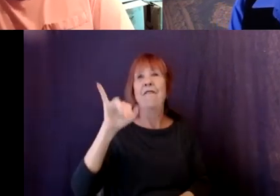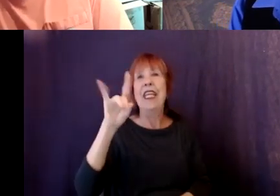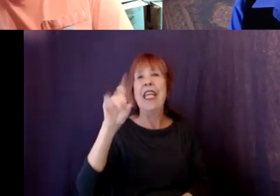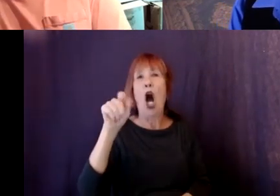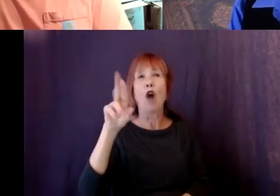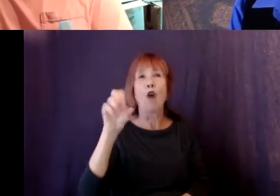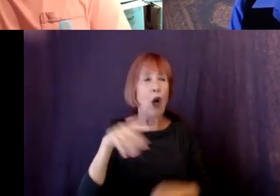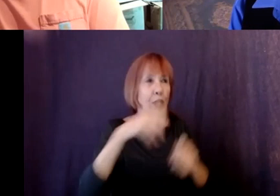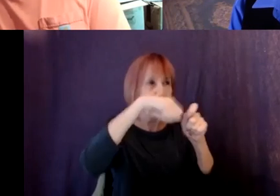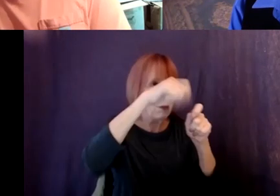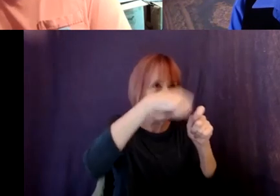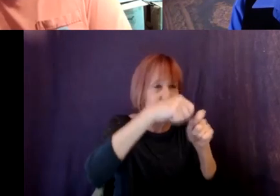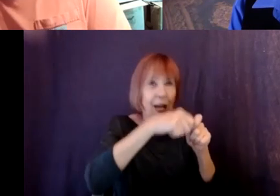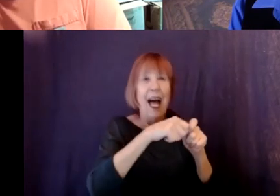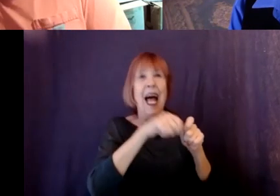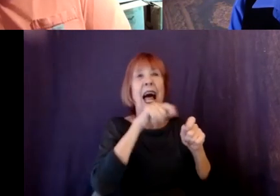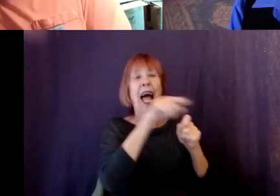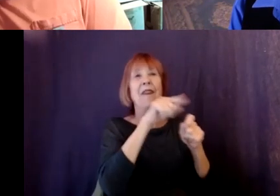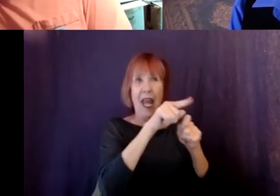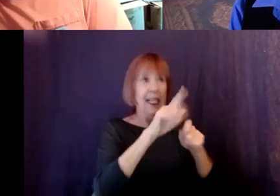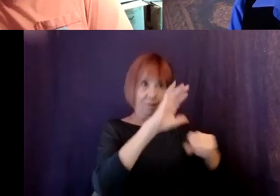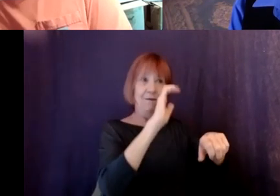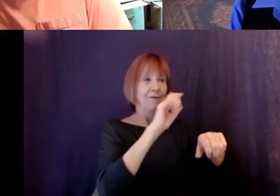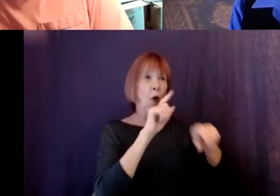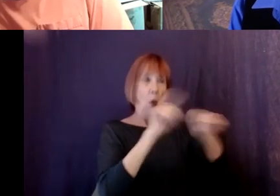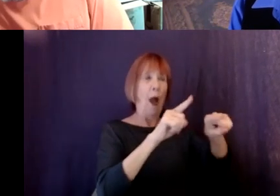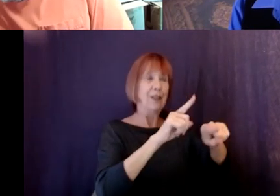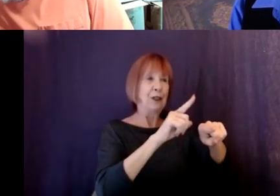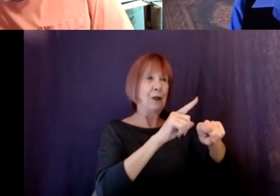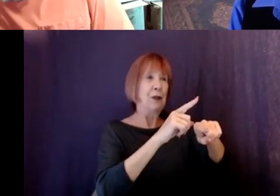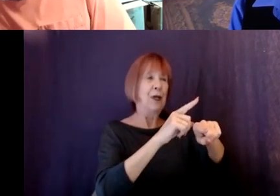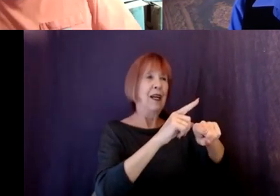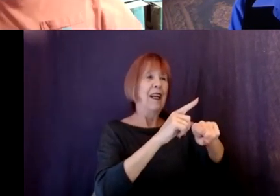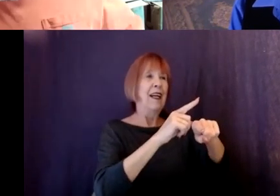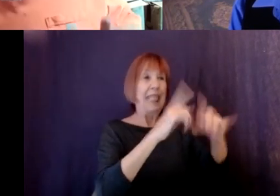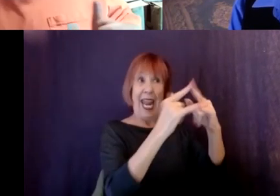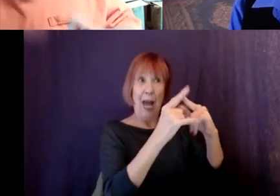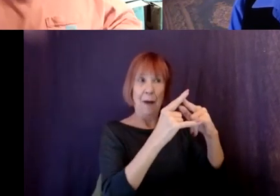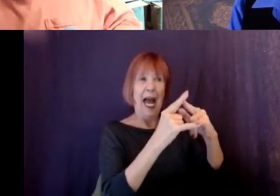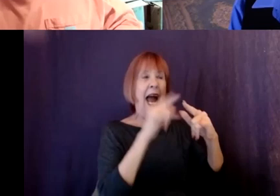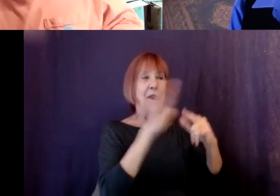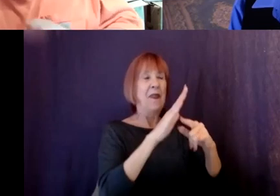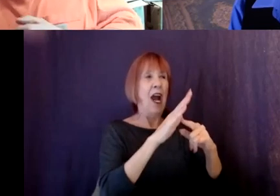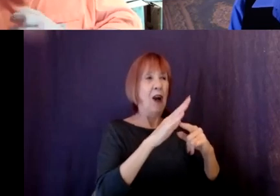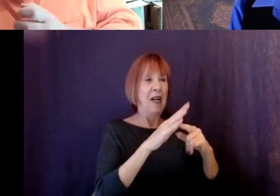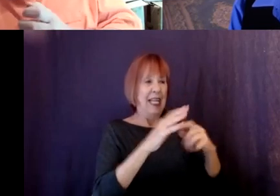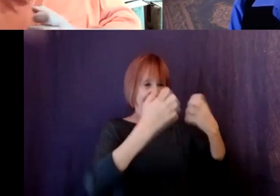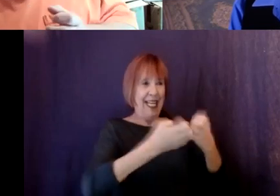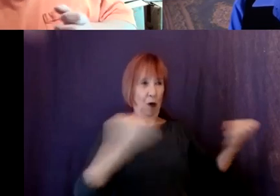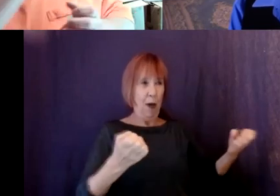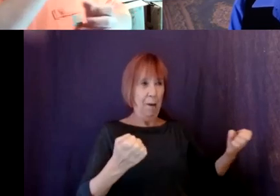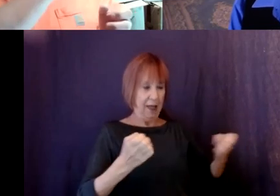the big bulky tape deck, they had strapped it to the handlebars of my wheelchair, and I held a camera as somebody else